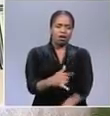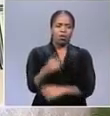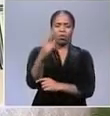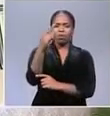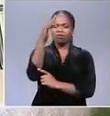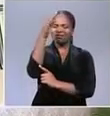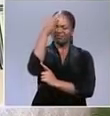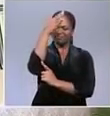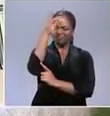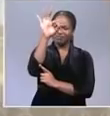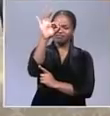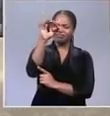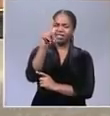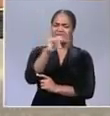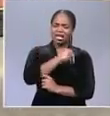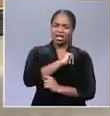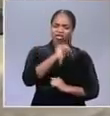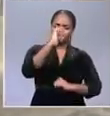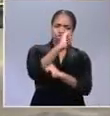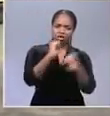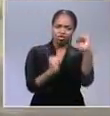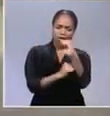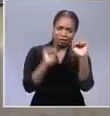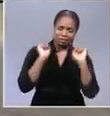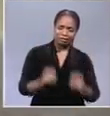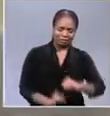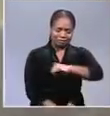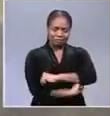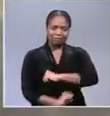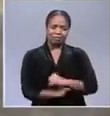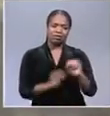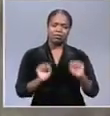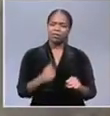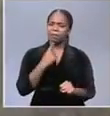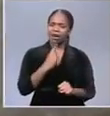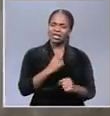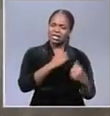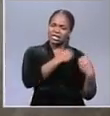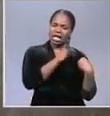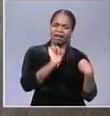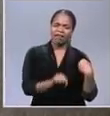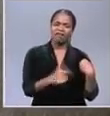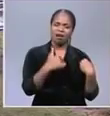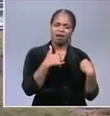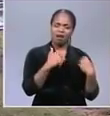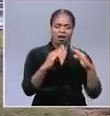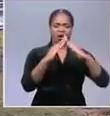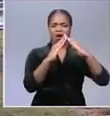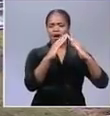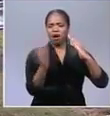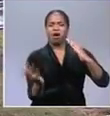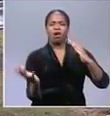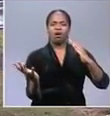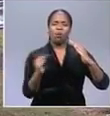is investigating whether the church's structure was secure. Leaders of the church maintain the building was safe and the wall collapsed due